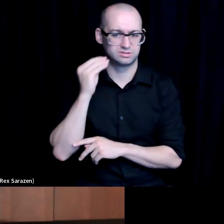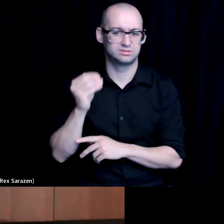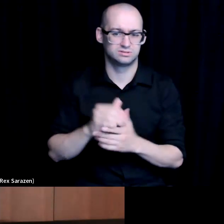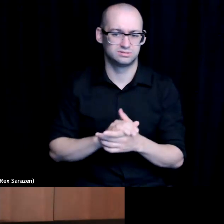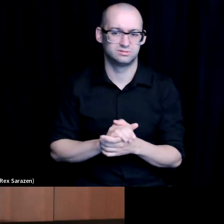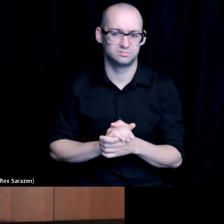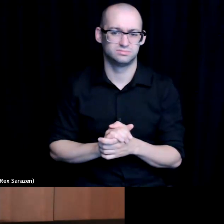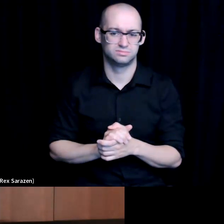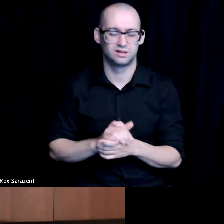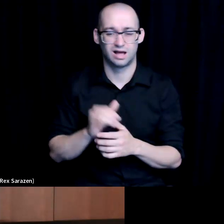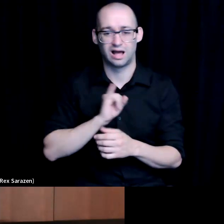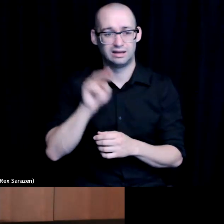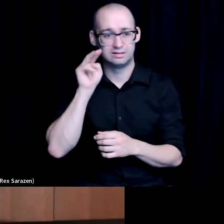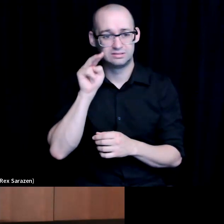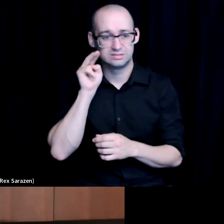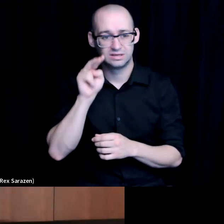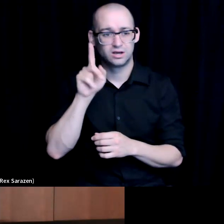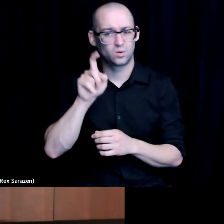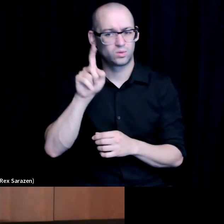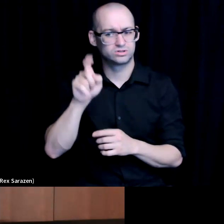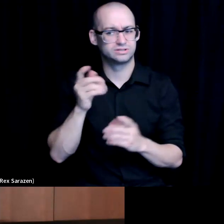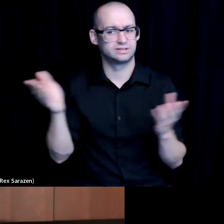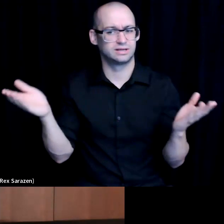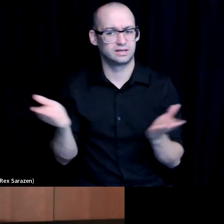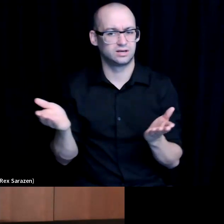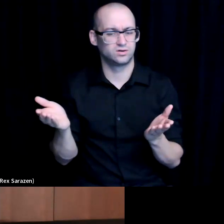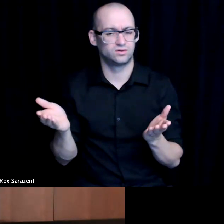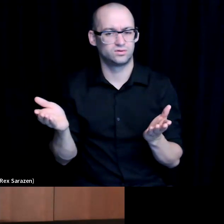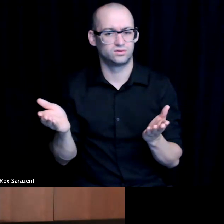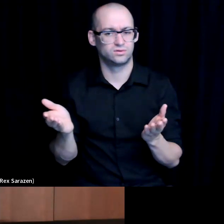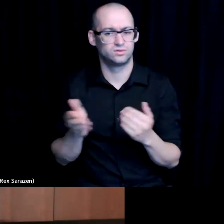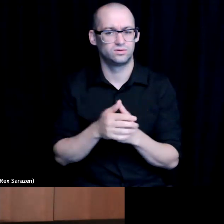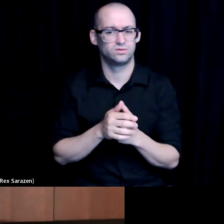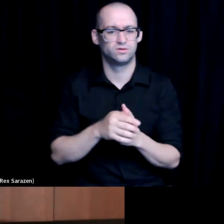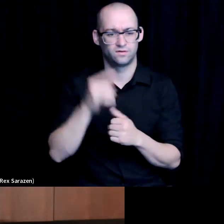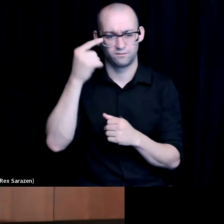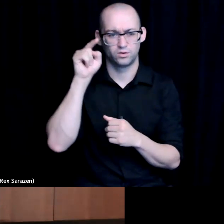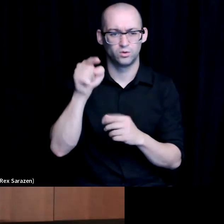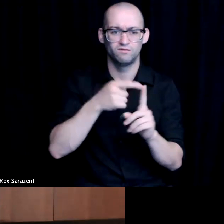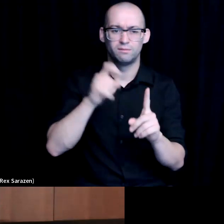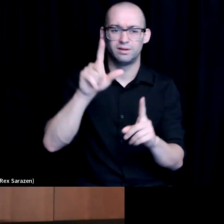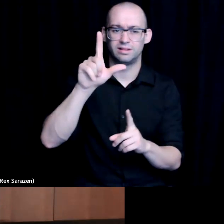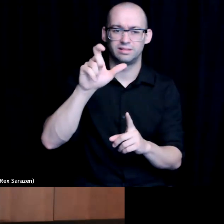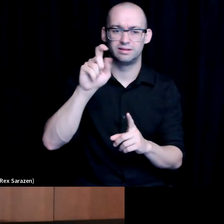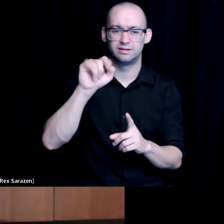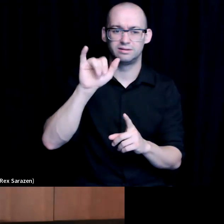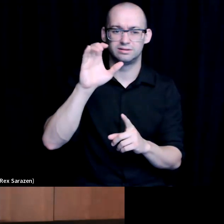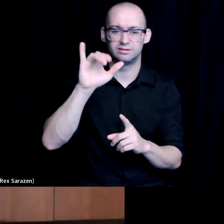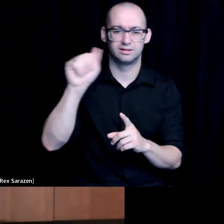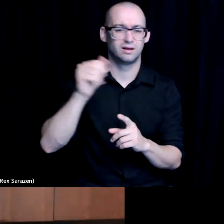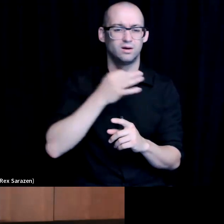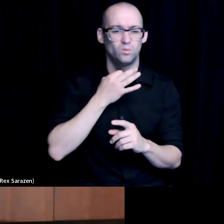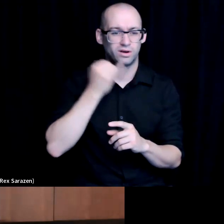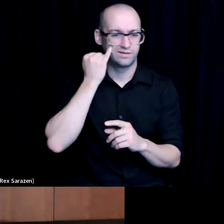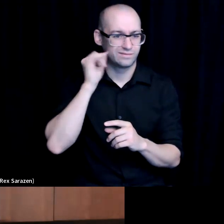too. I do see questions here directly for. I was wondering if I can just